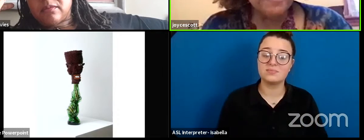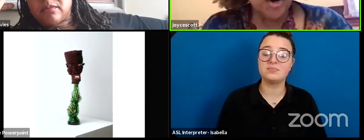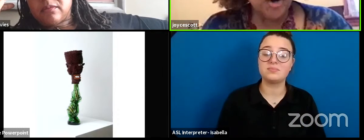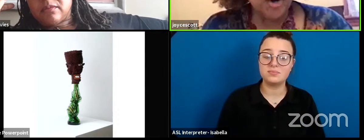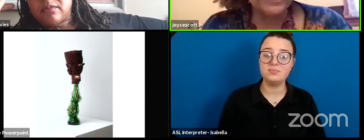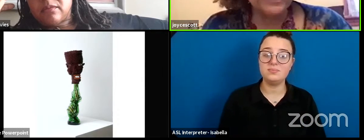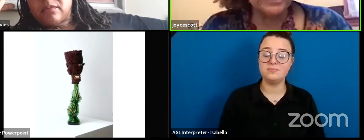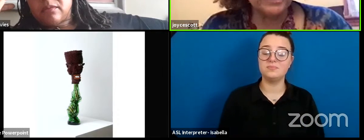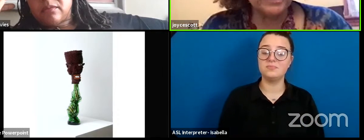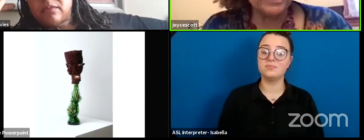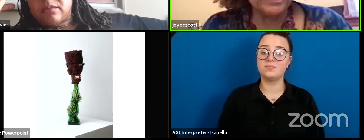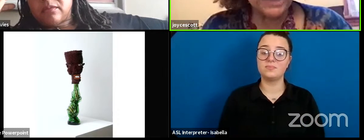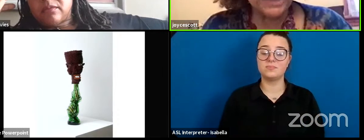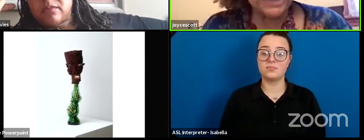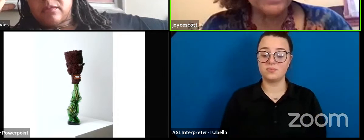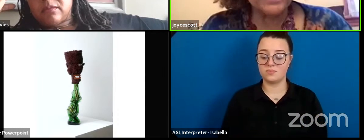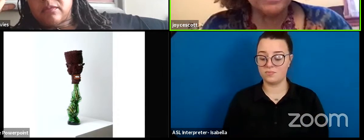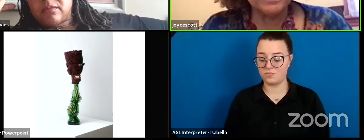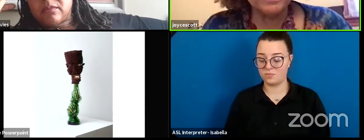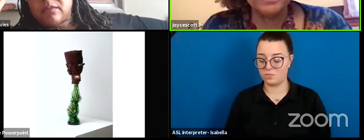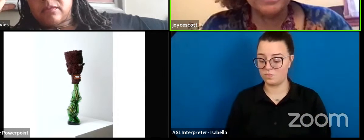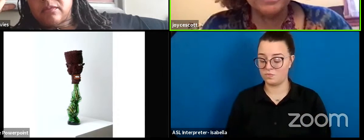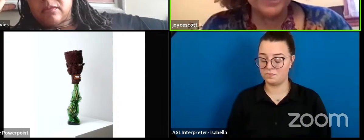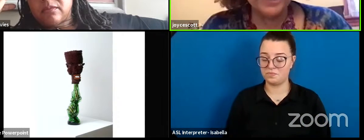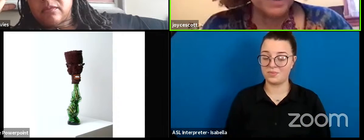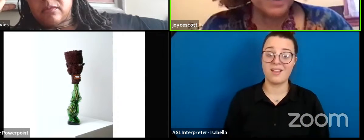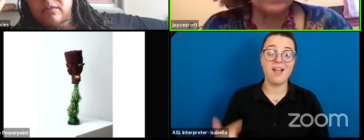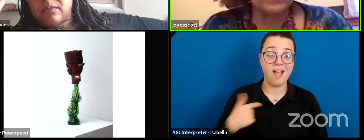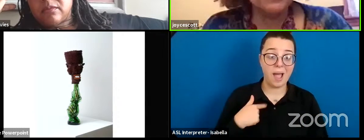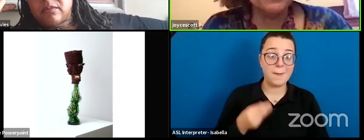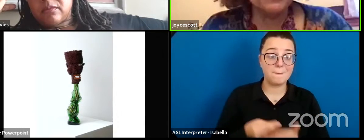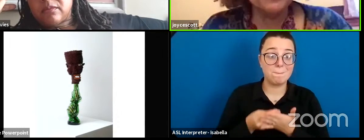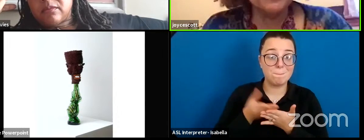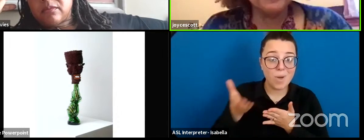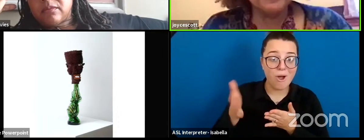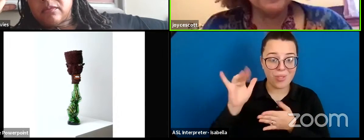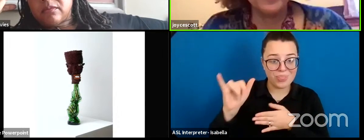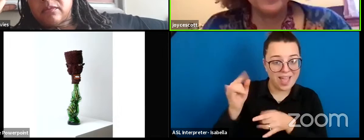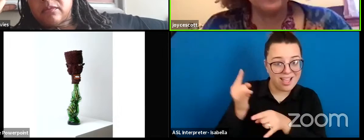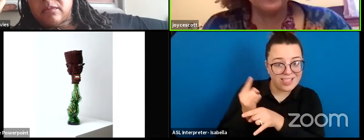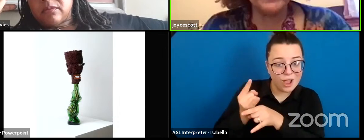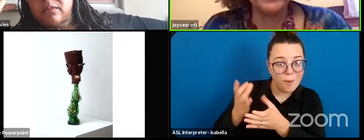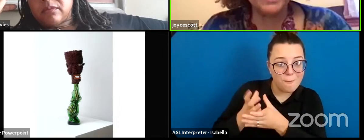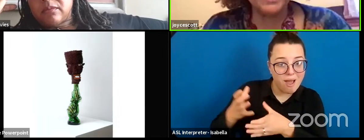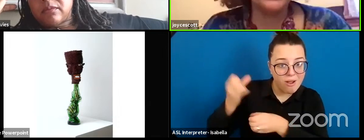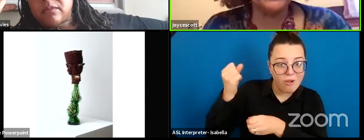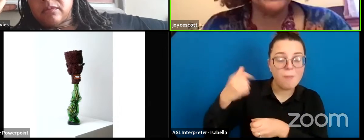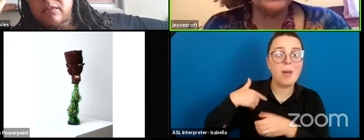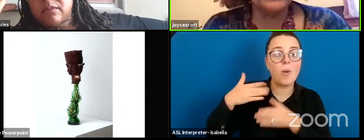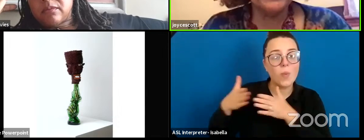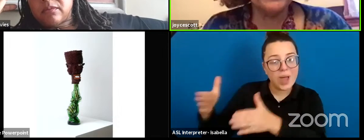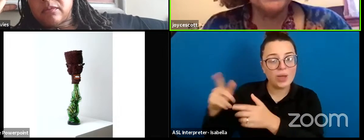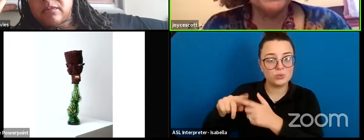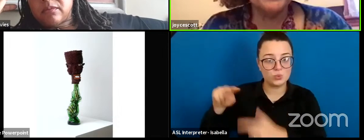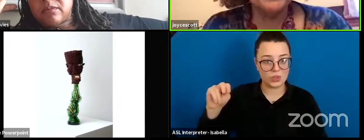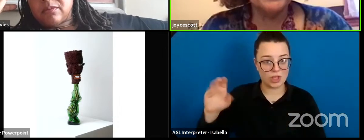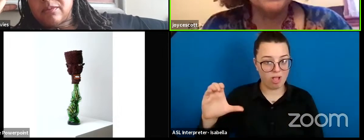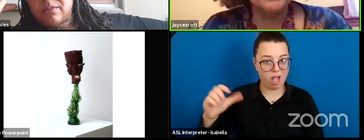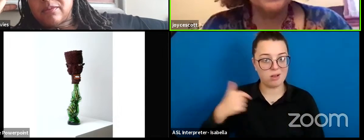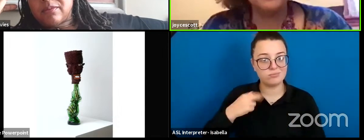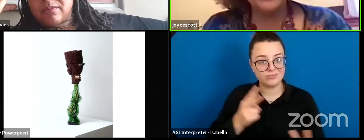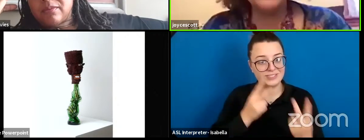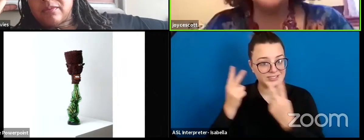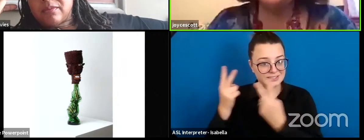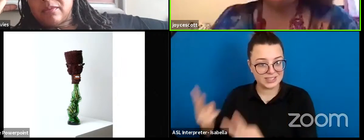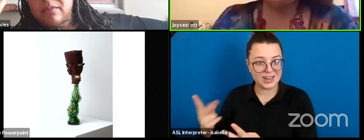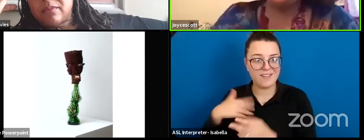I bought that liquor bottle on my way to North Carolina in the hills. It's filled